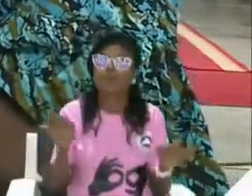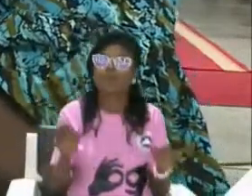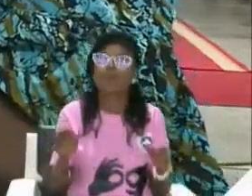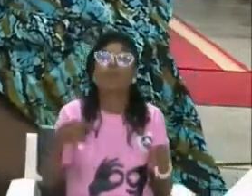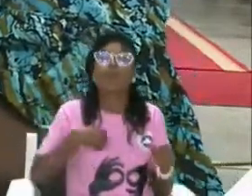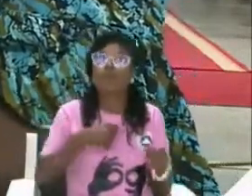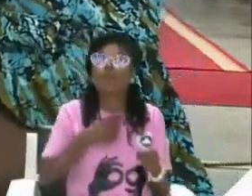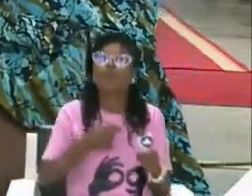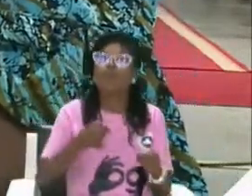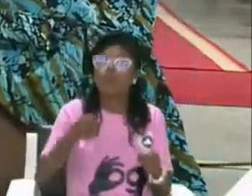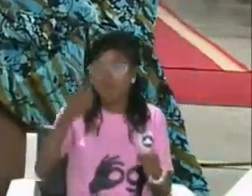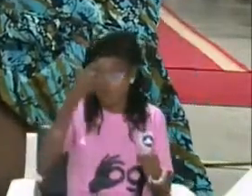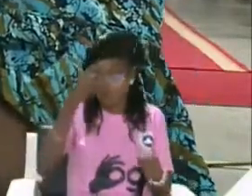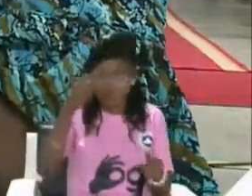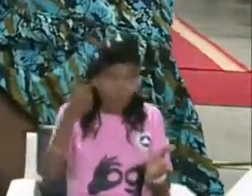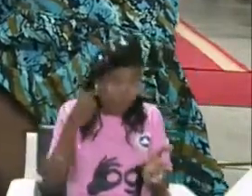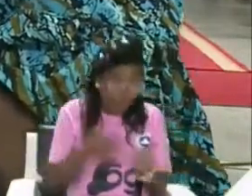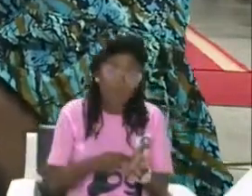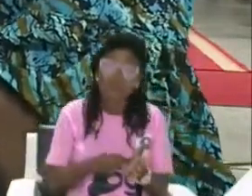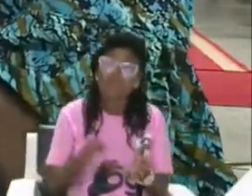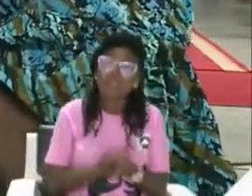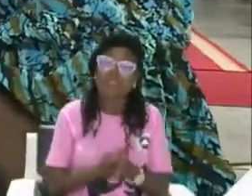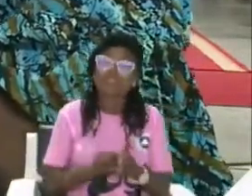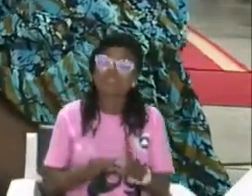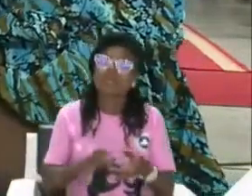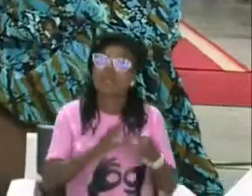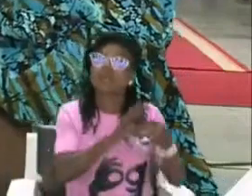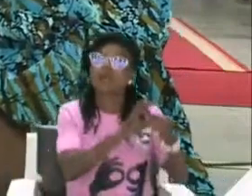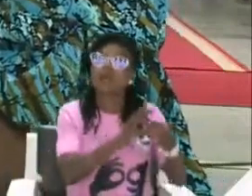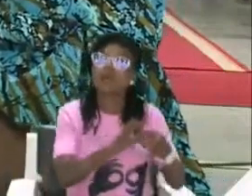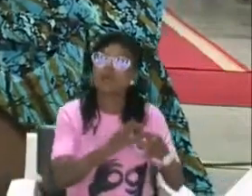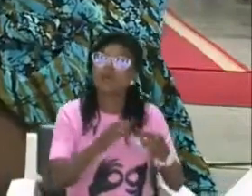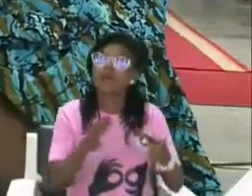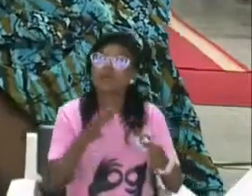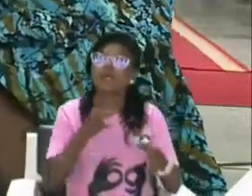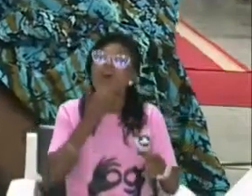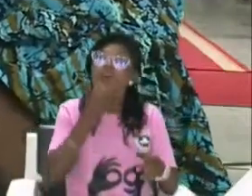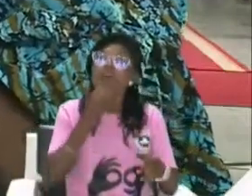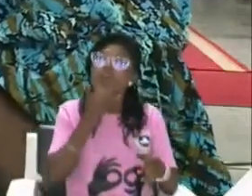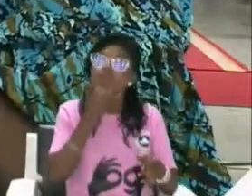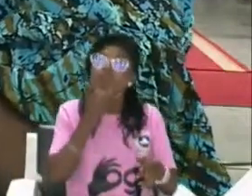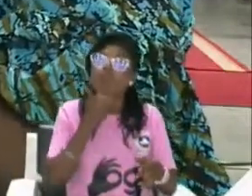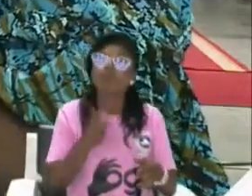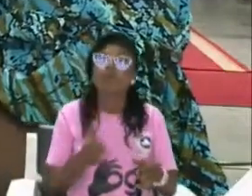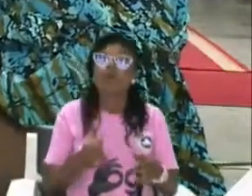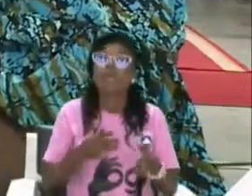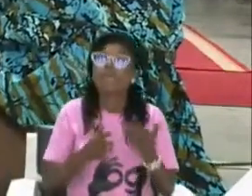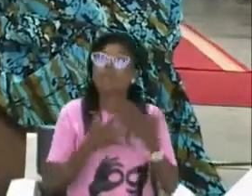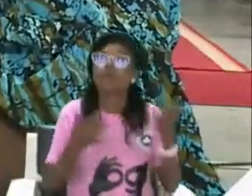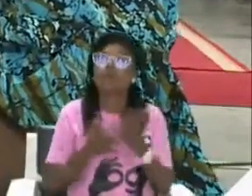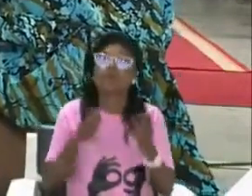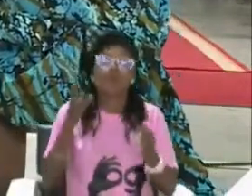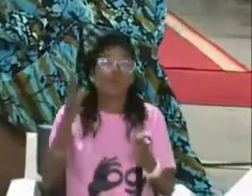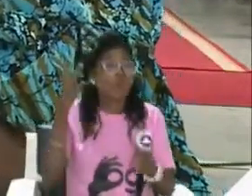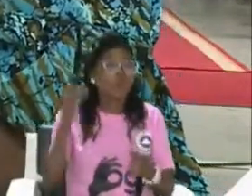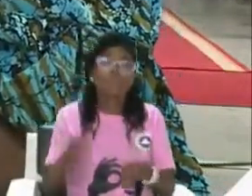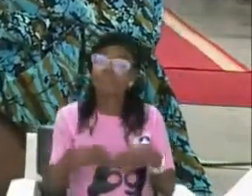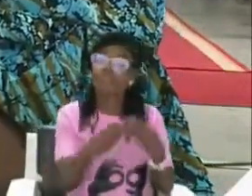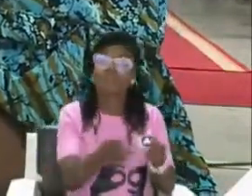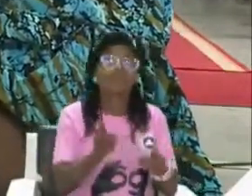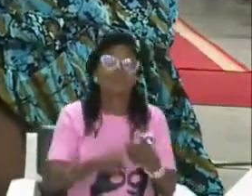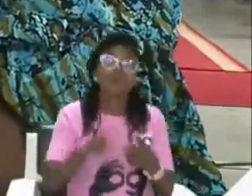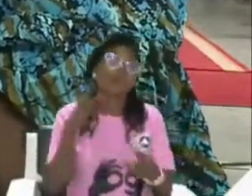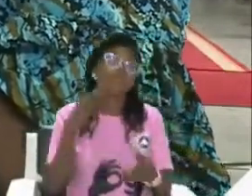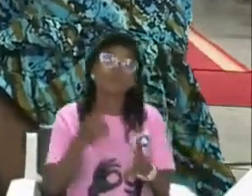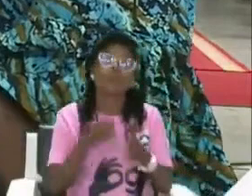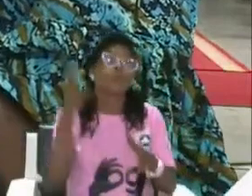realized that her wrong blood was administered unto her. It was God of Pastor